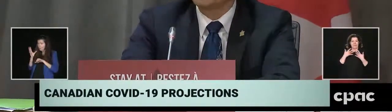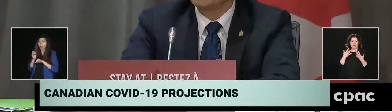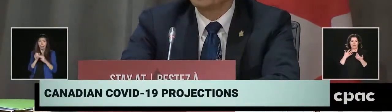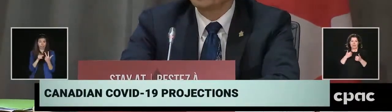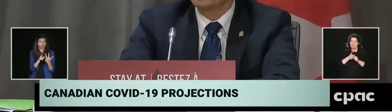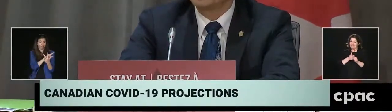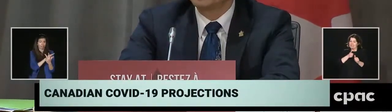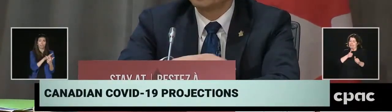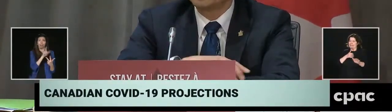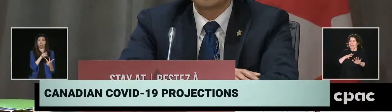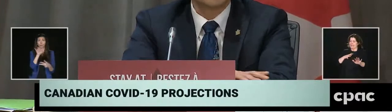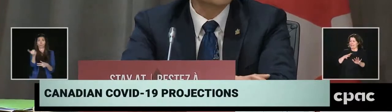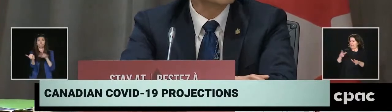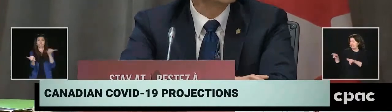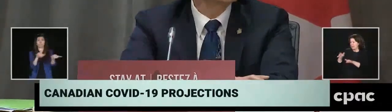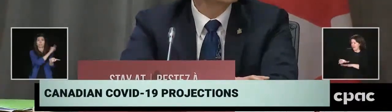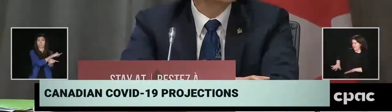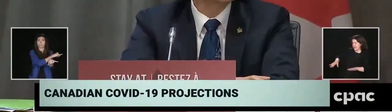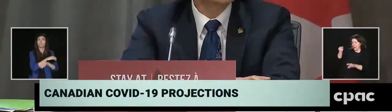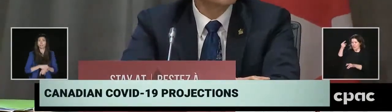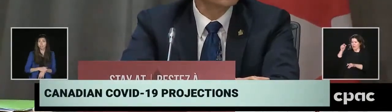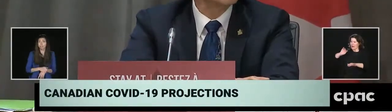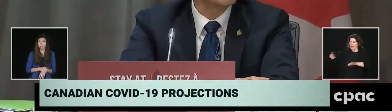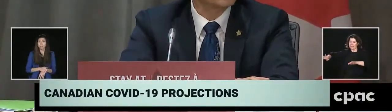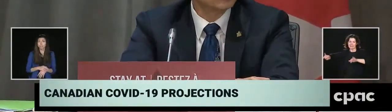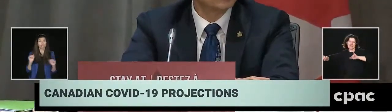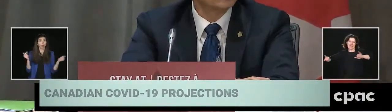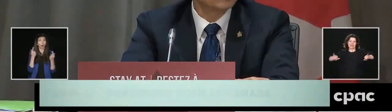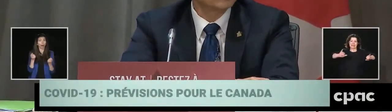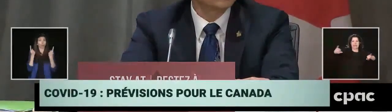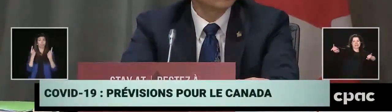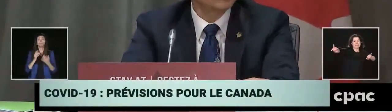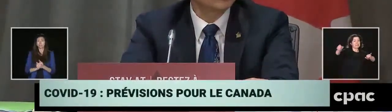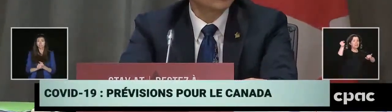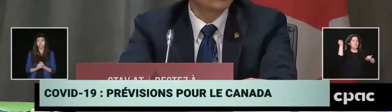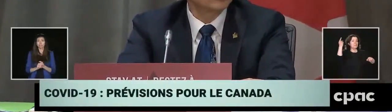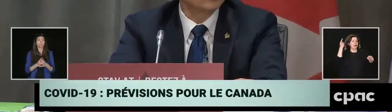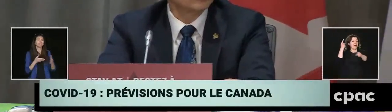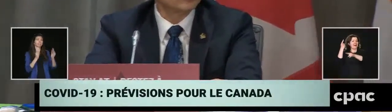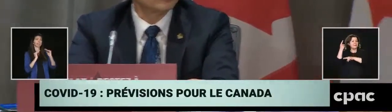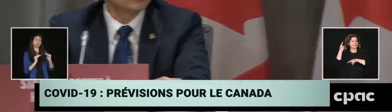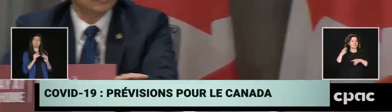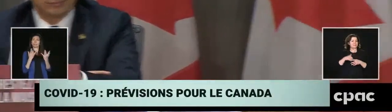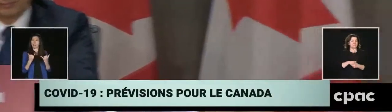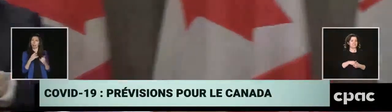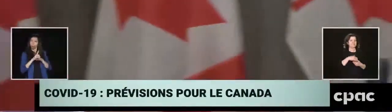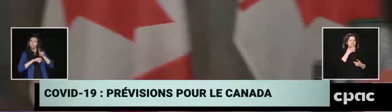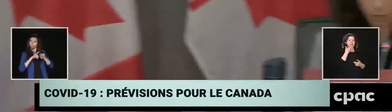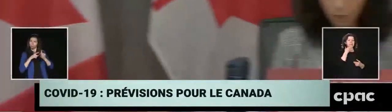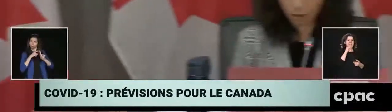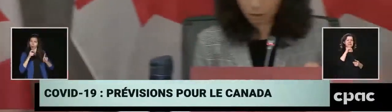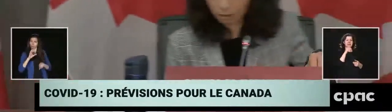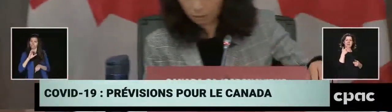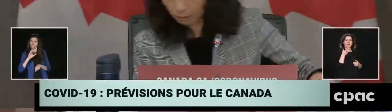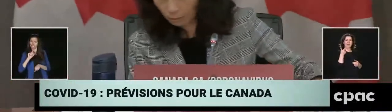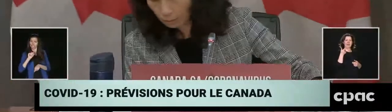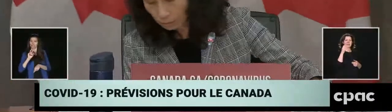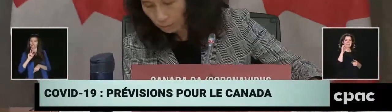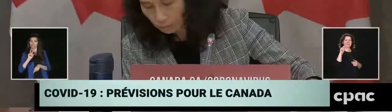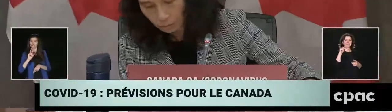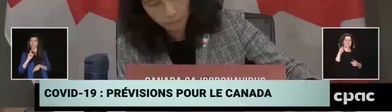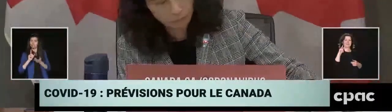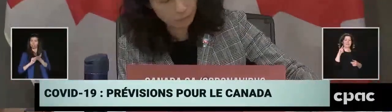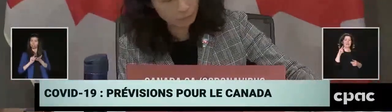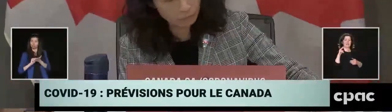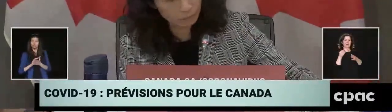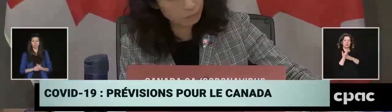Thank you, Glenn. Glenn McGregor, CTV News. On chart 15, it specifies the number of deaths